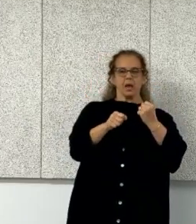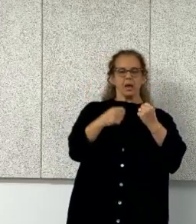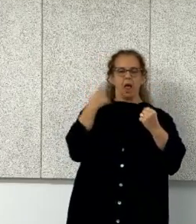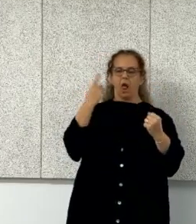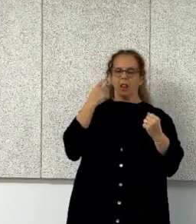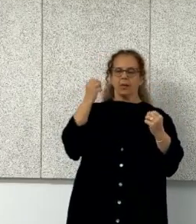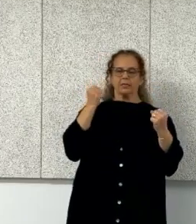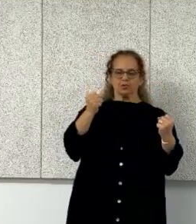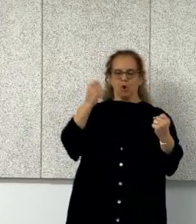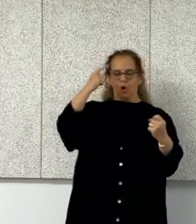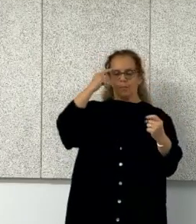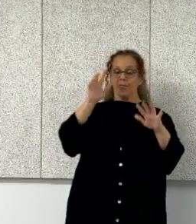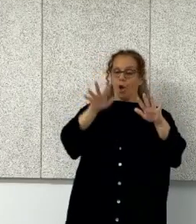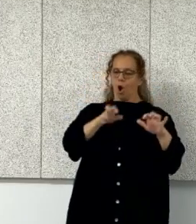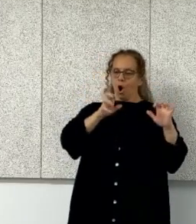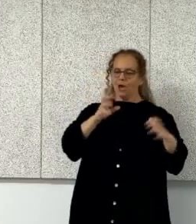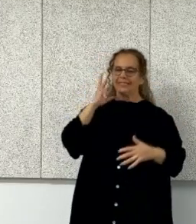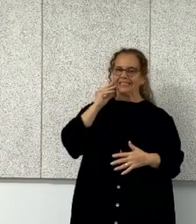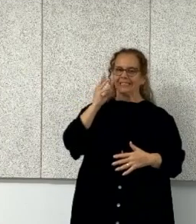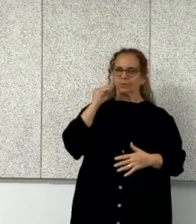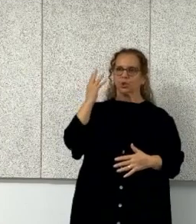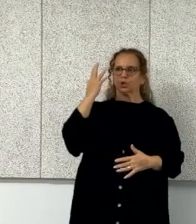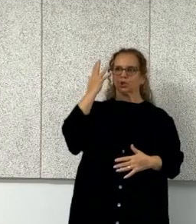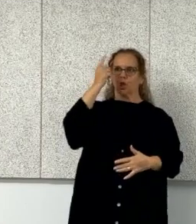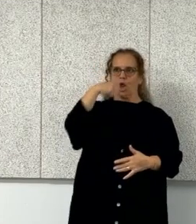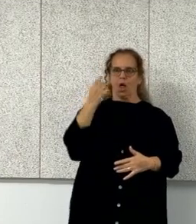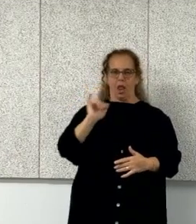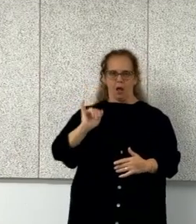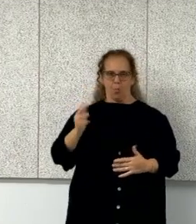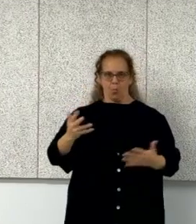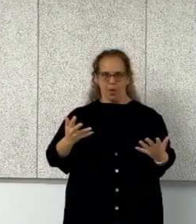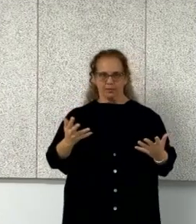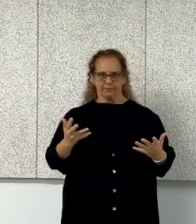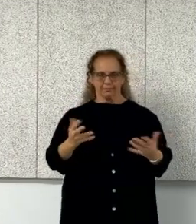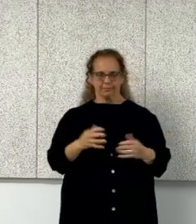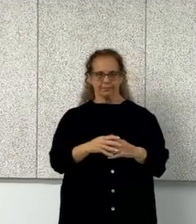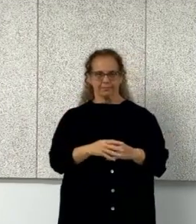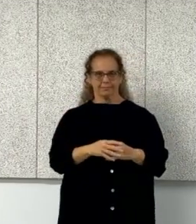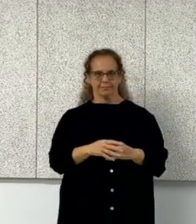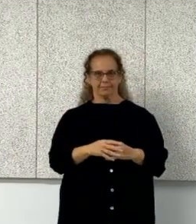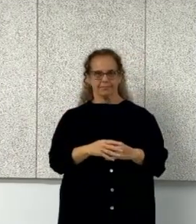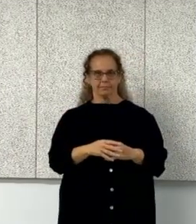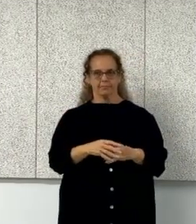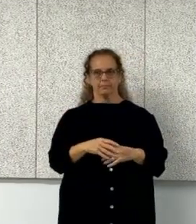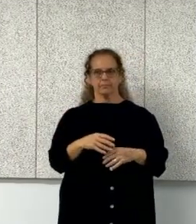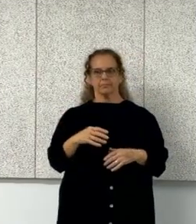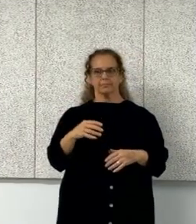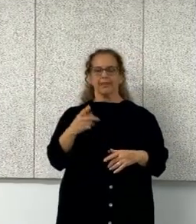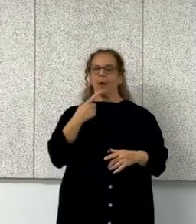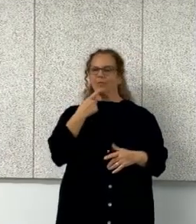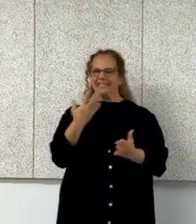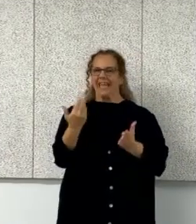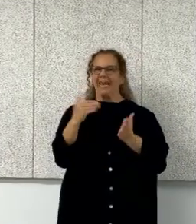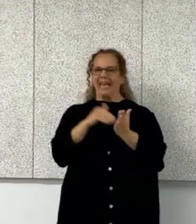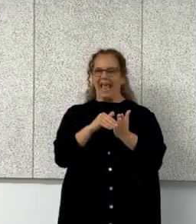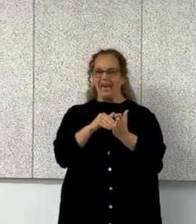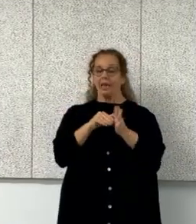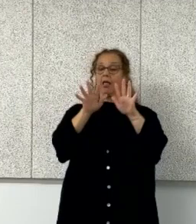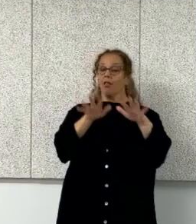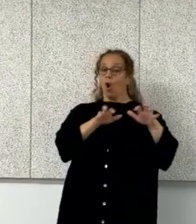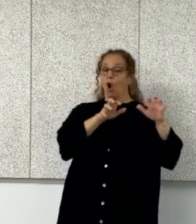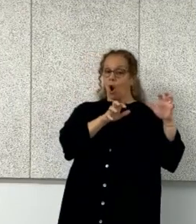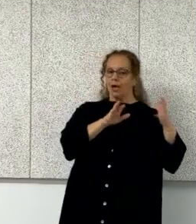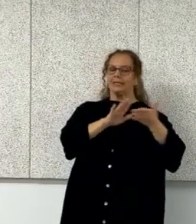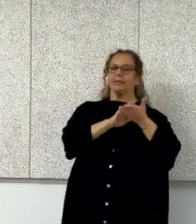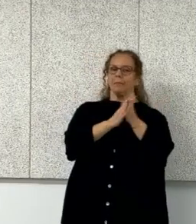of like, what is the audience experience going to look like? Because, you know, I'll say it for the last time, they are going to be the marketers for you.